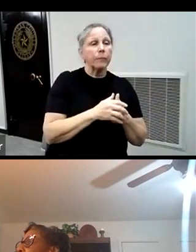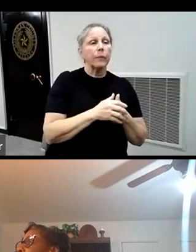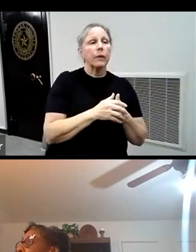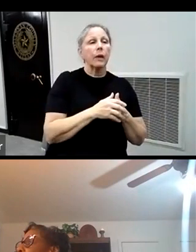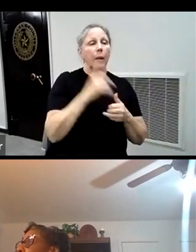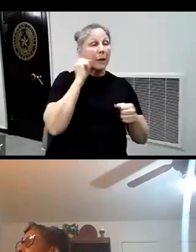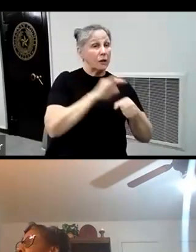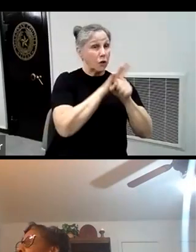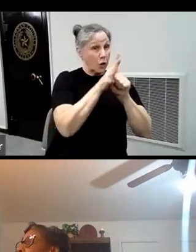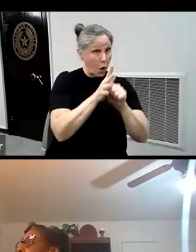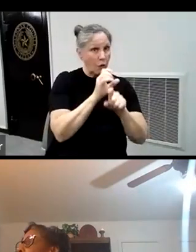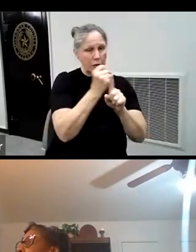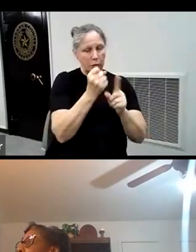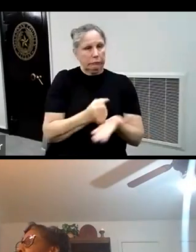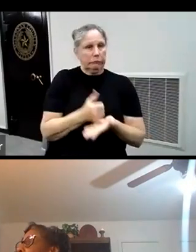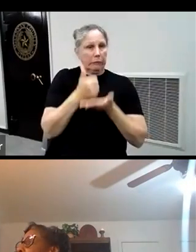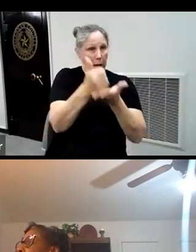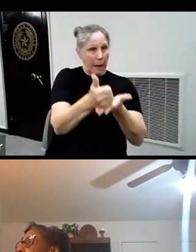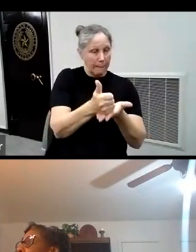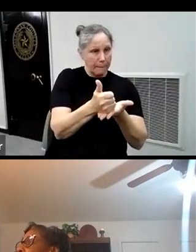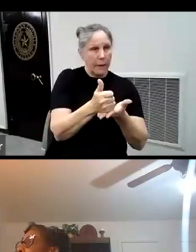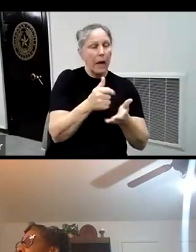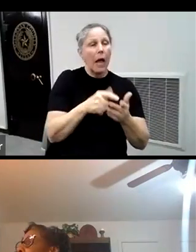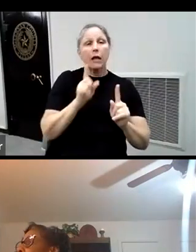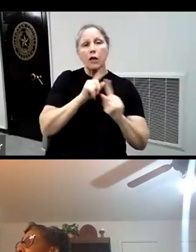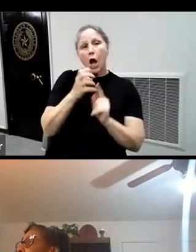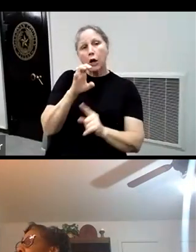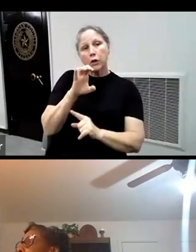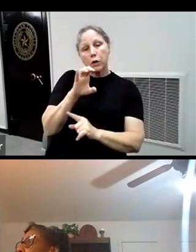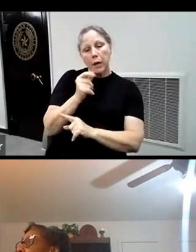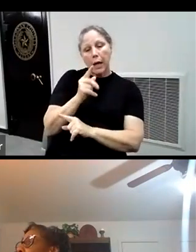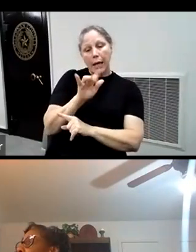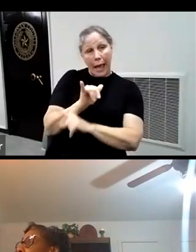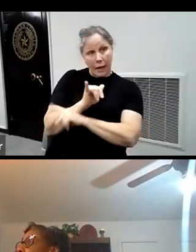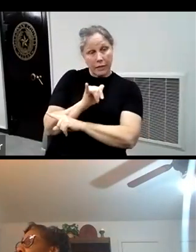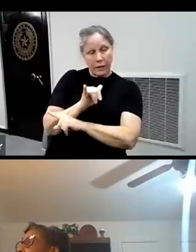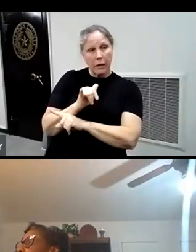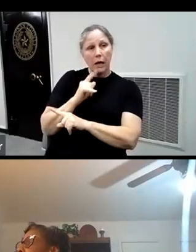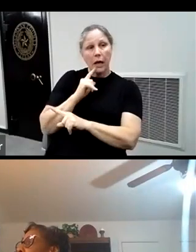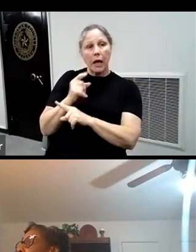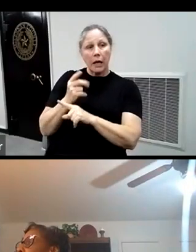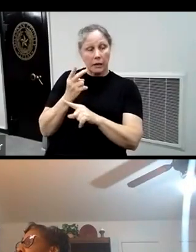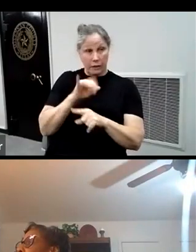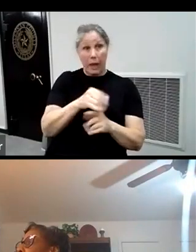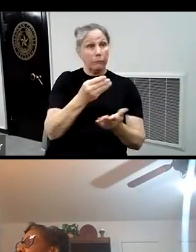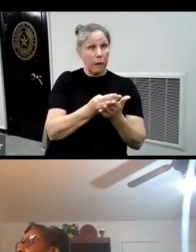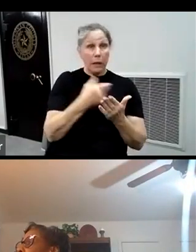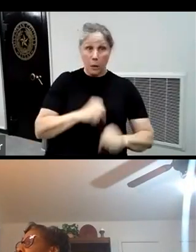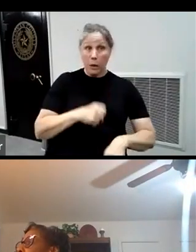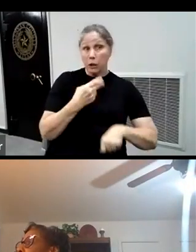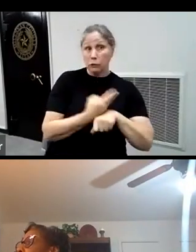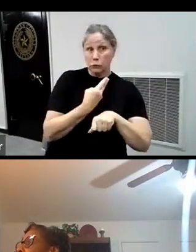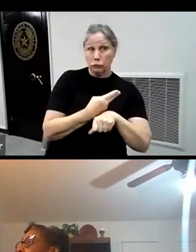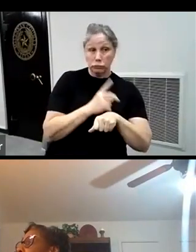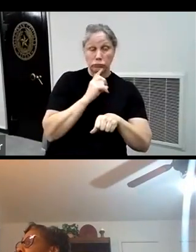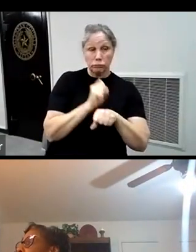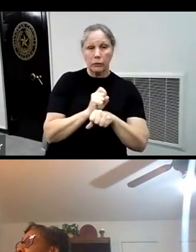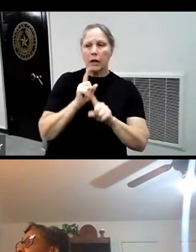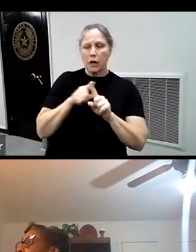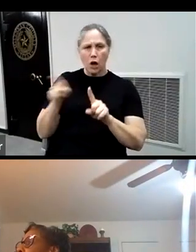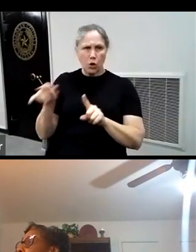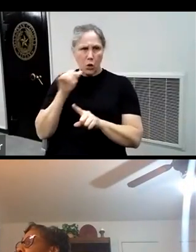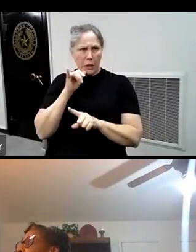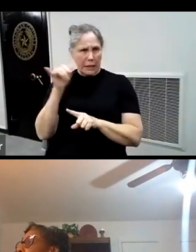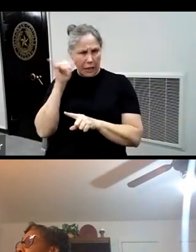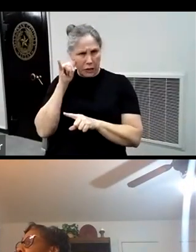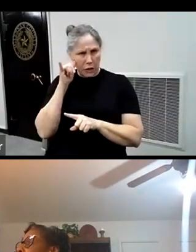the COVID situation. Visited with Kathy, and of course we would have use for some of these funds. Talked to her